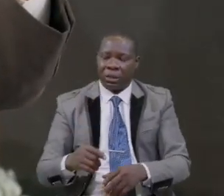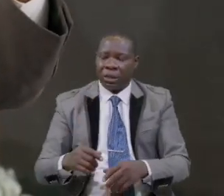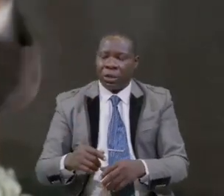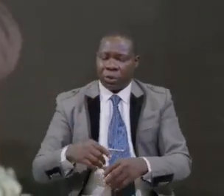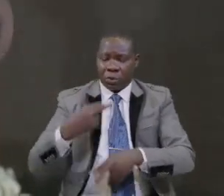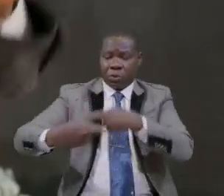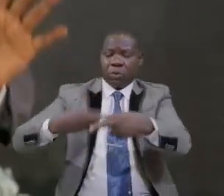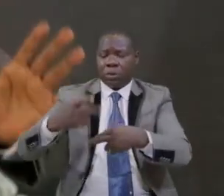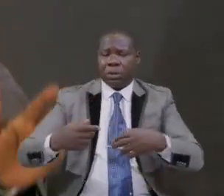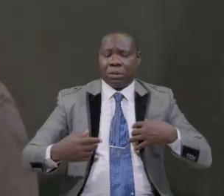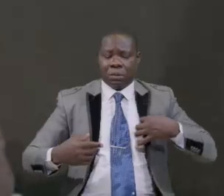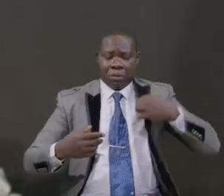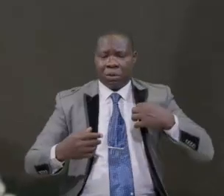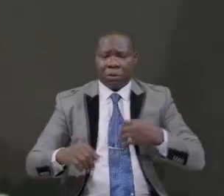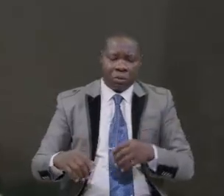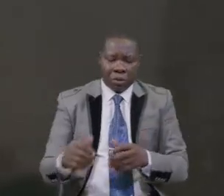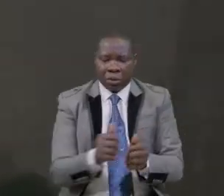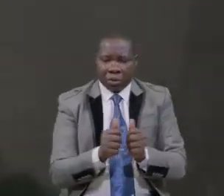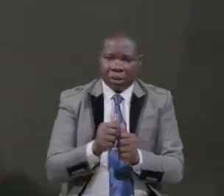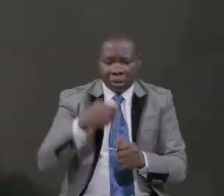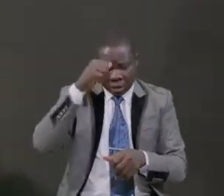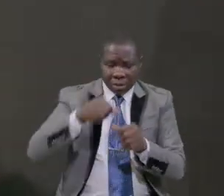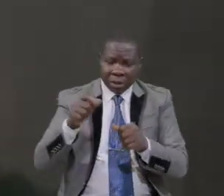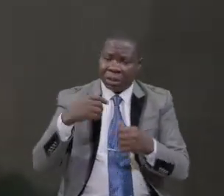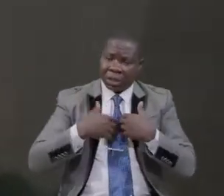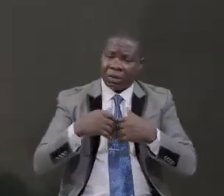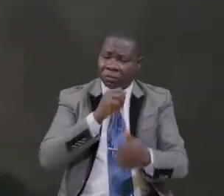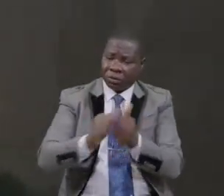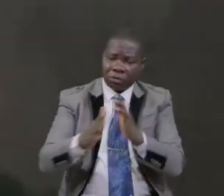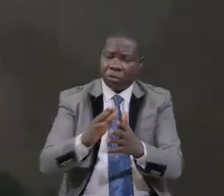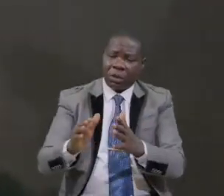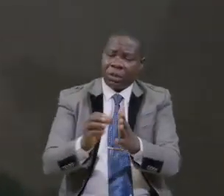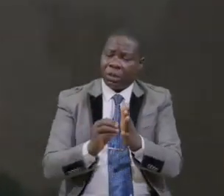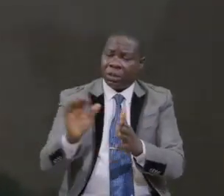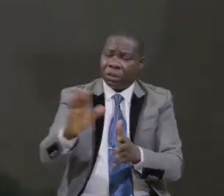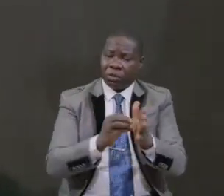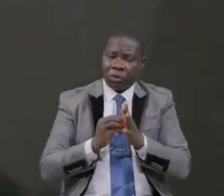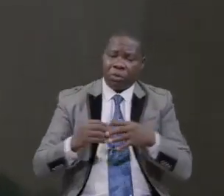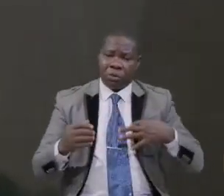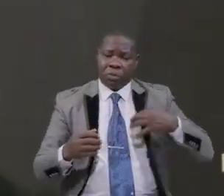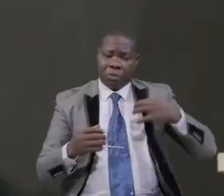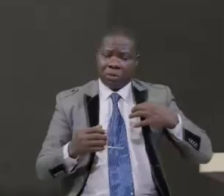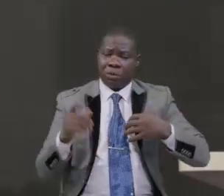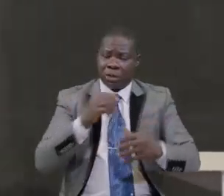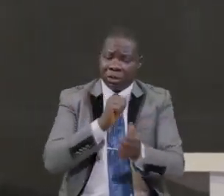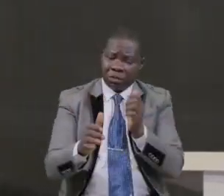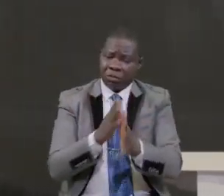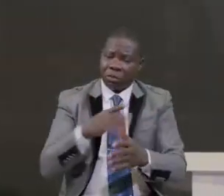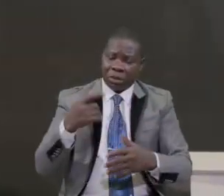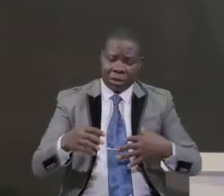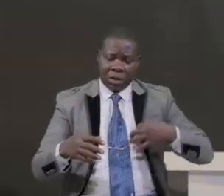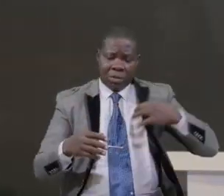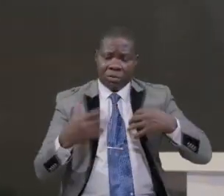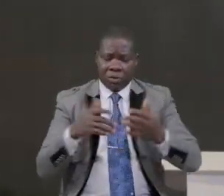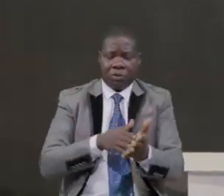two. Disposed of his own mantle. He had disposed of the mantle of weakness. And now he took up